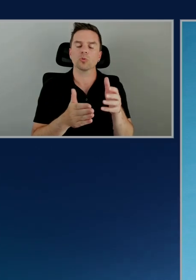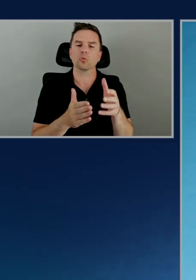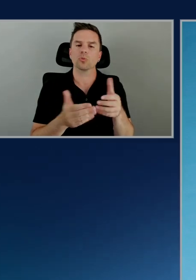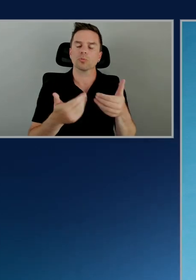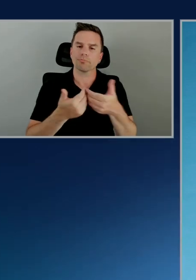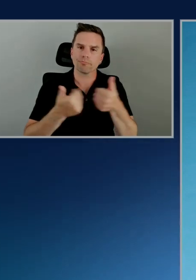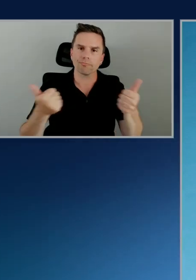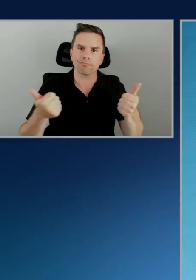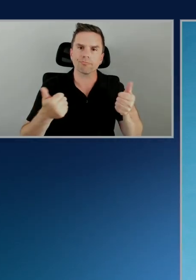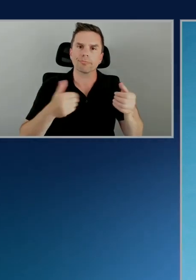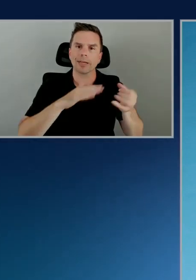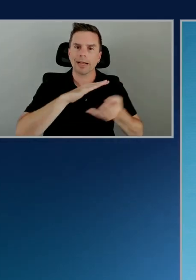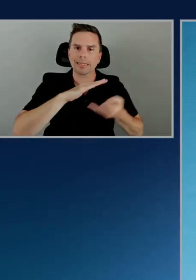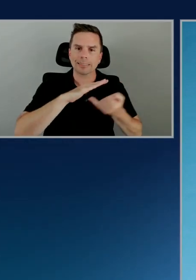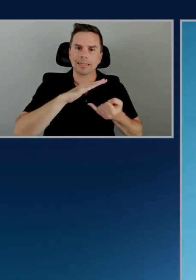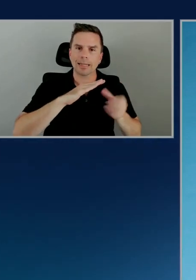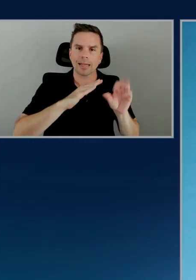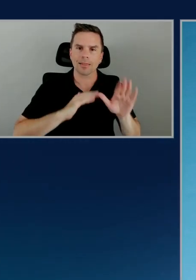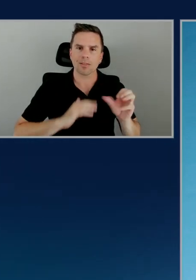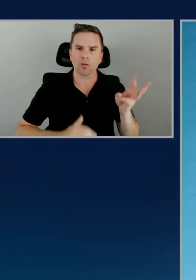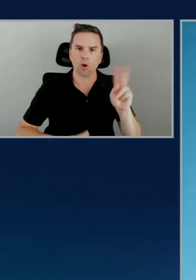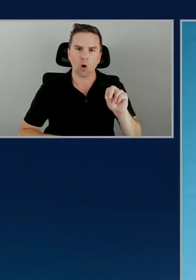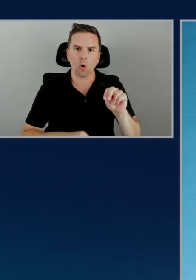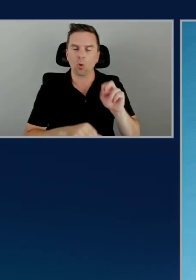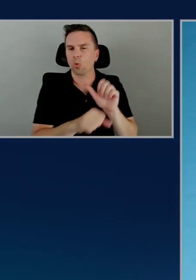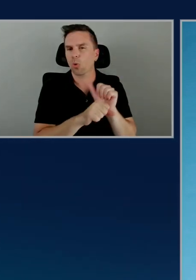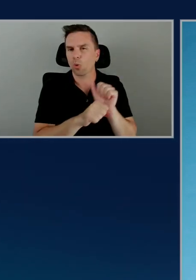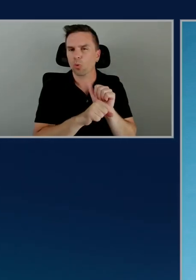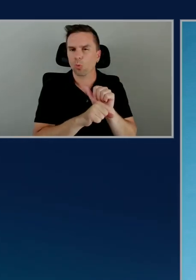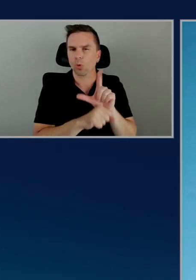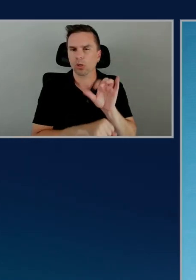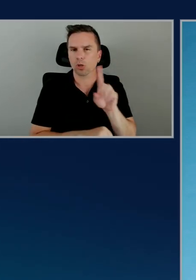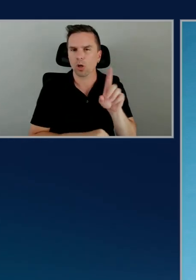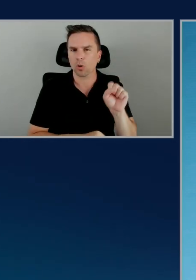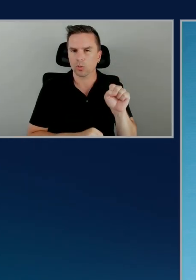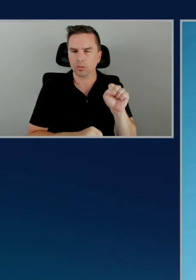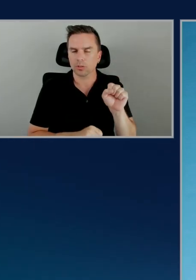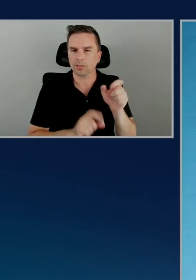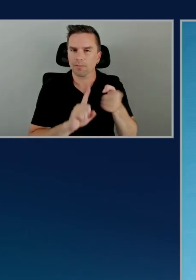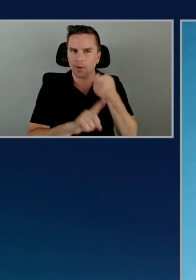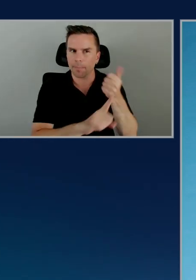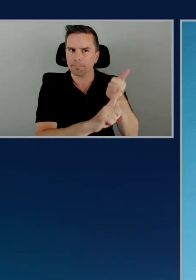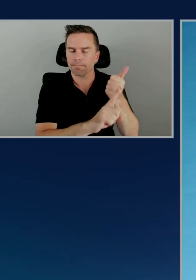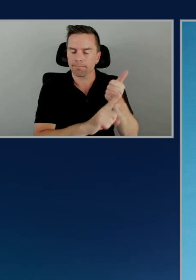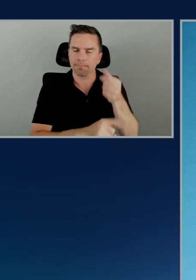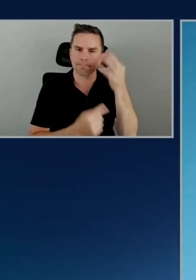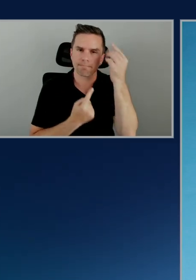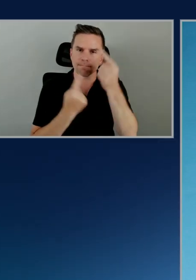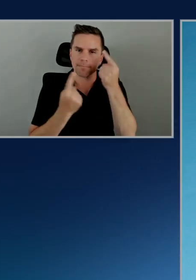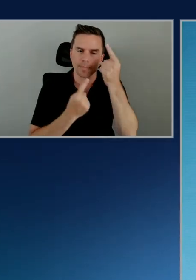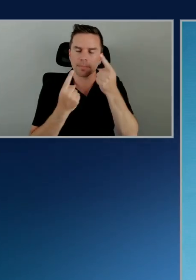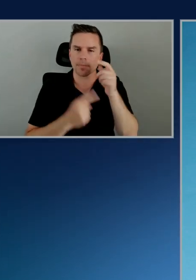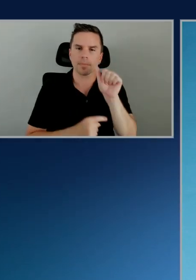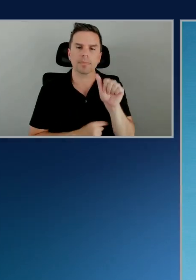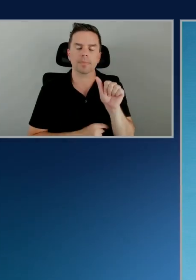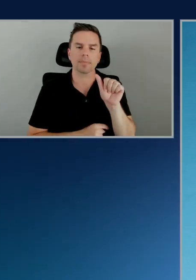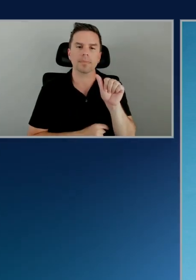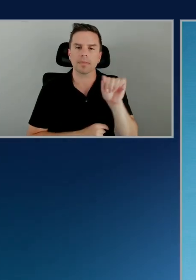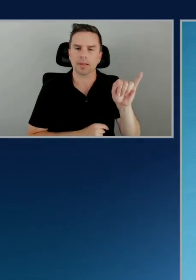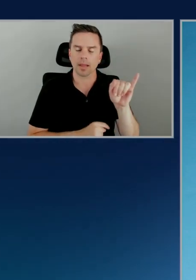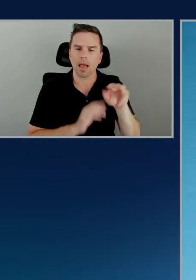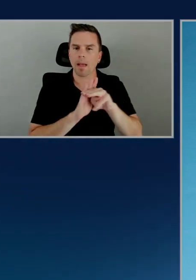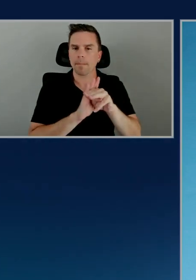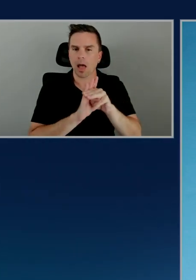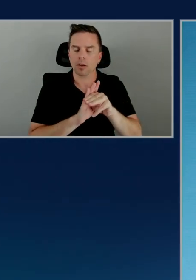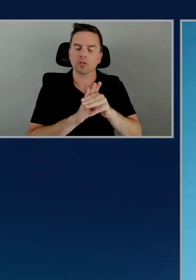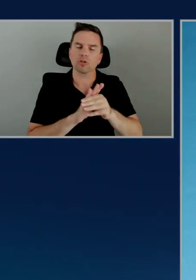their own AI workloads from themselves, right? So think about running the highly sensitive AI models in an isolated execution environment,